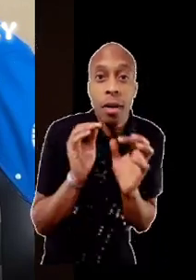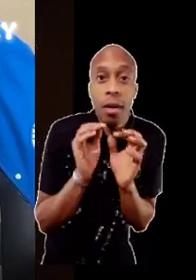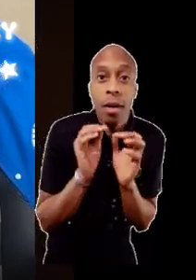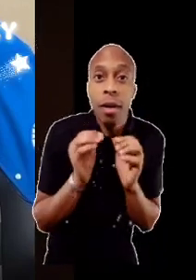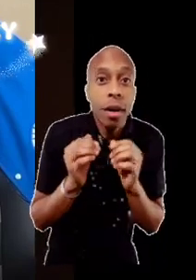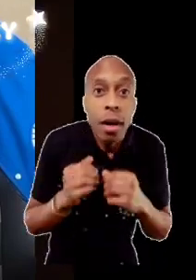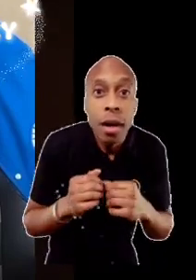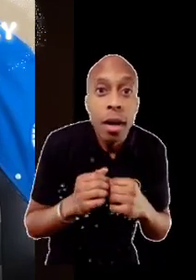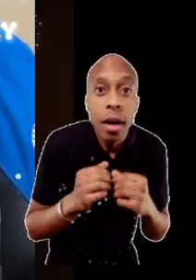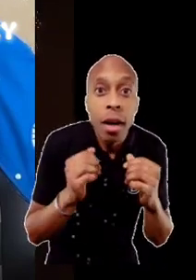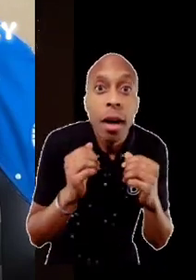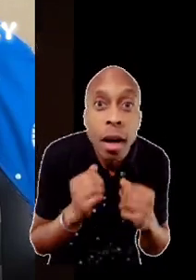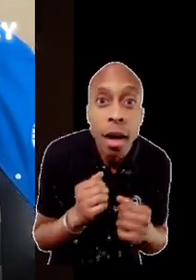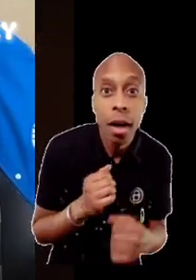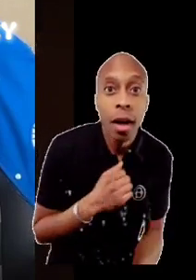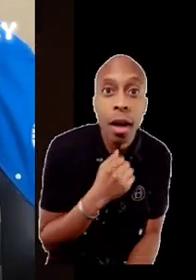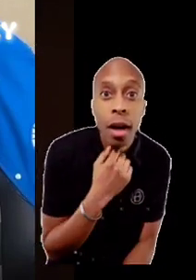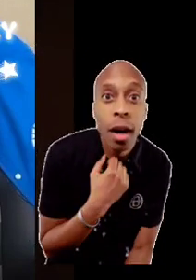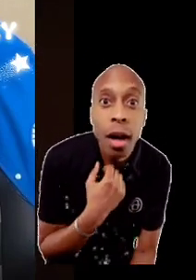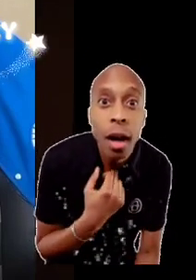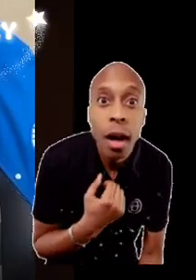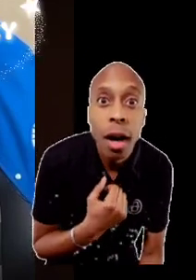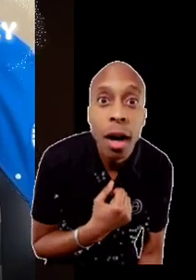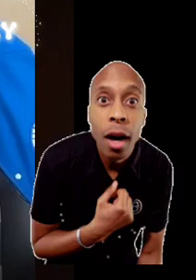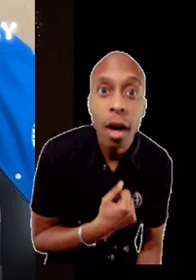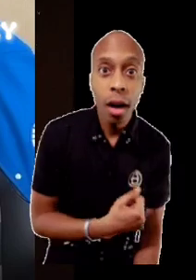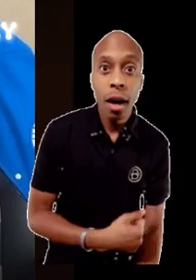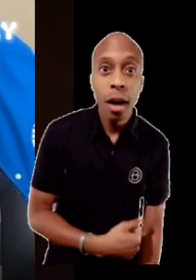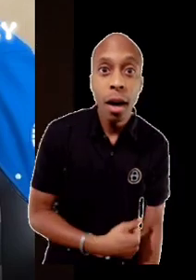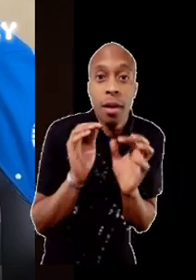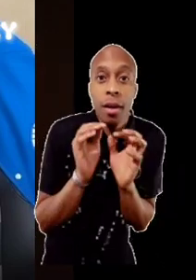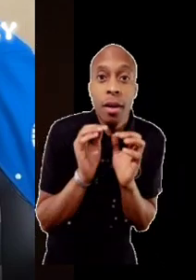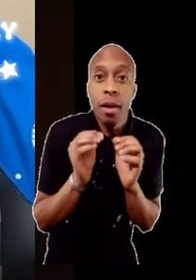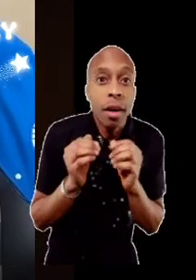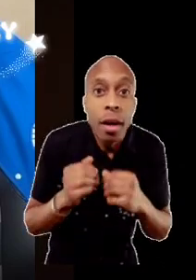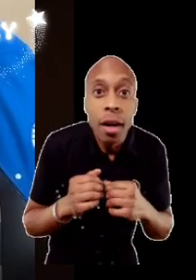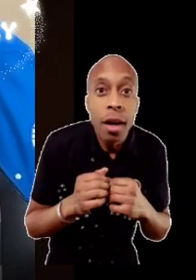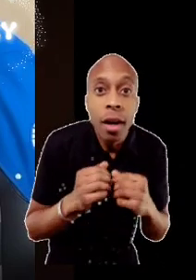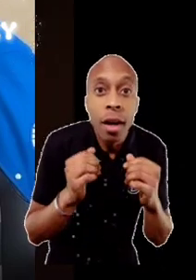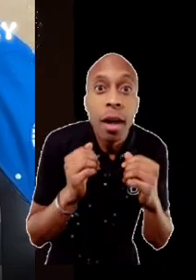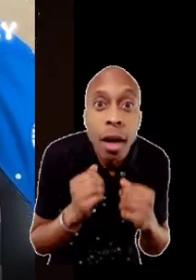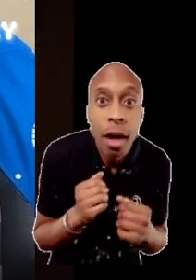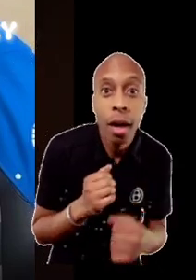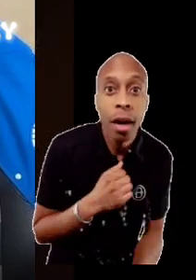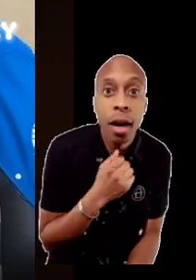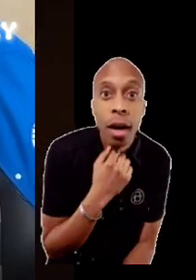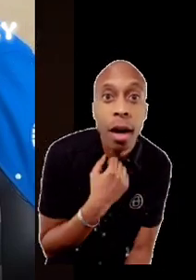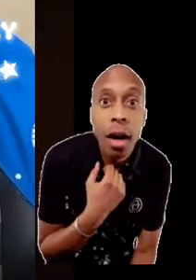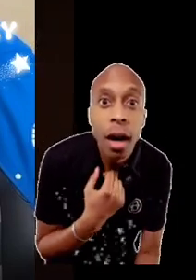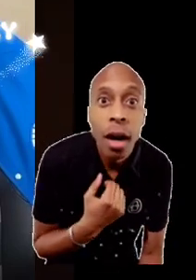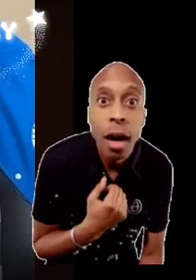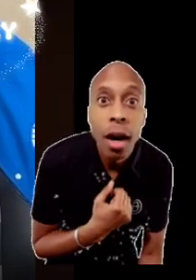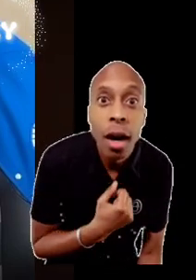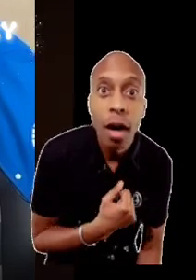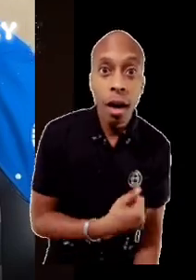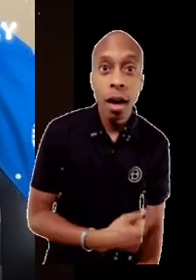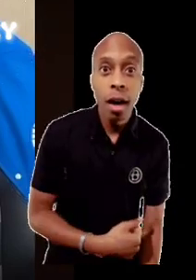My God, man. Me say if God for come from around the corner right now, all who are got church right now, now make